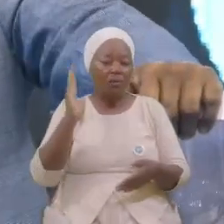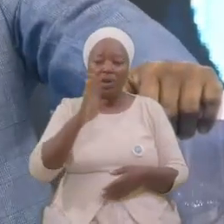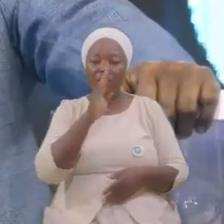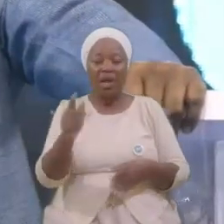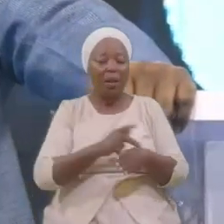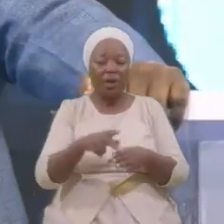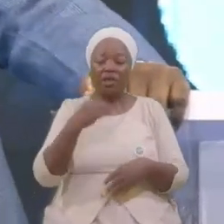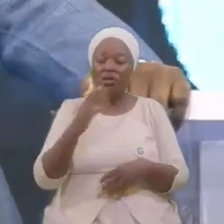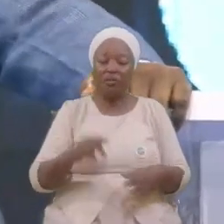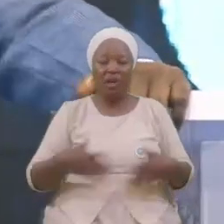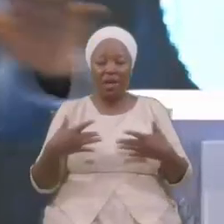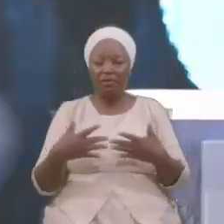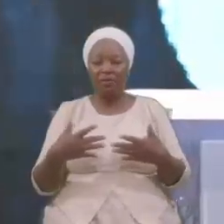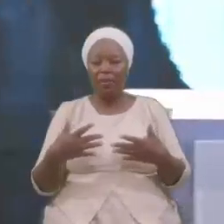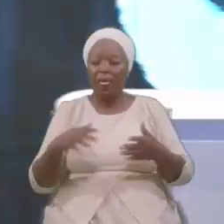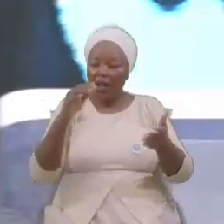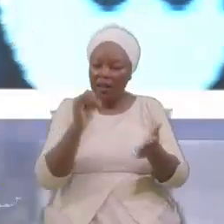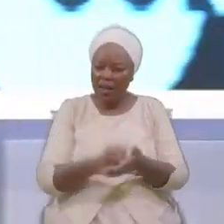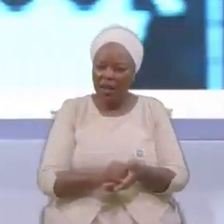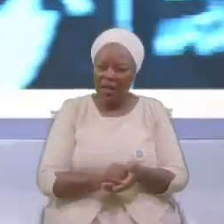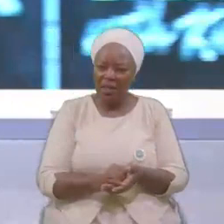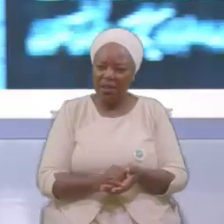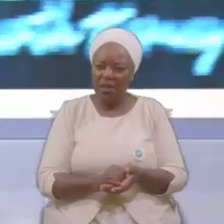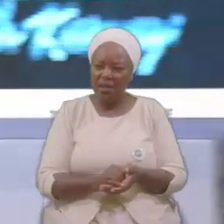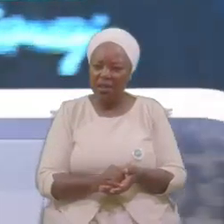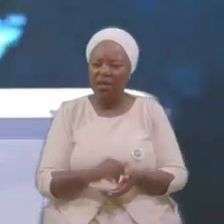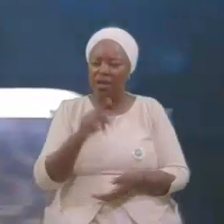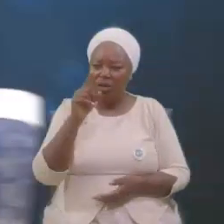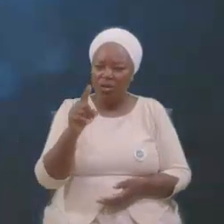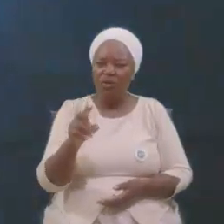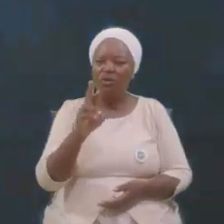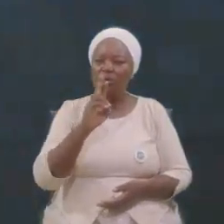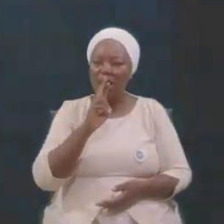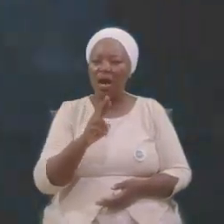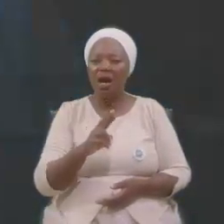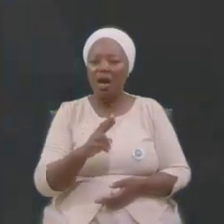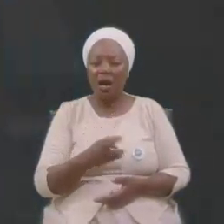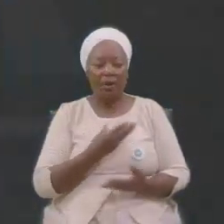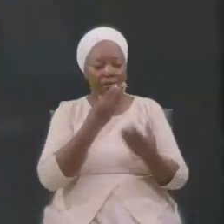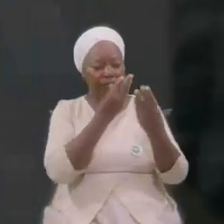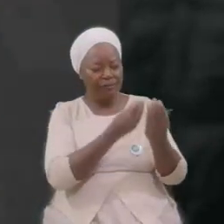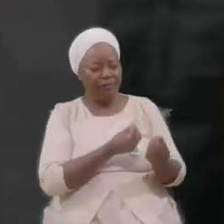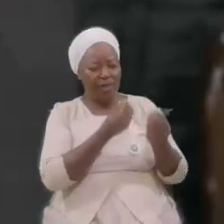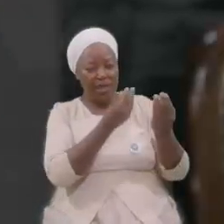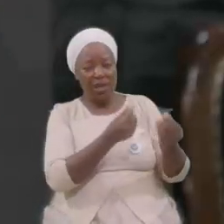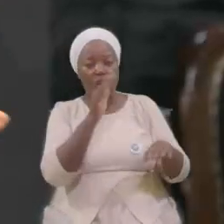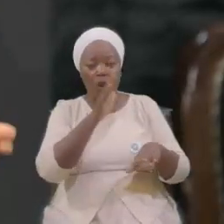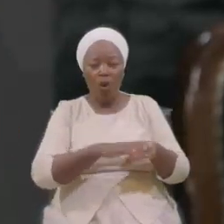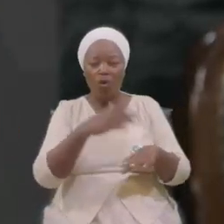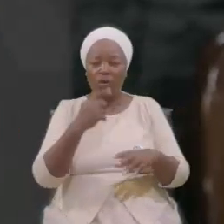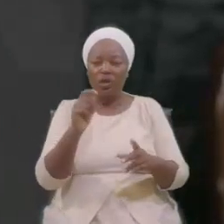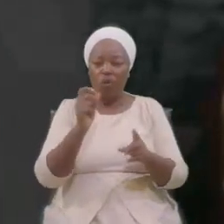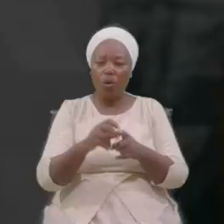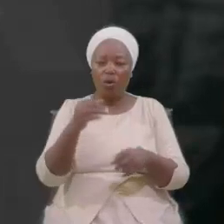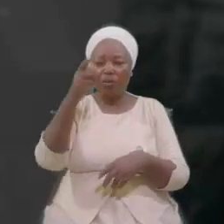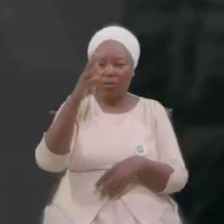your life, that you are taking in the word of God. And anytime